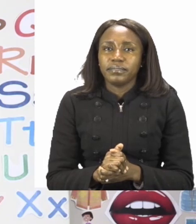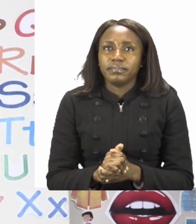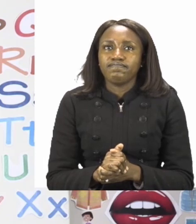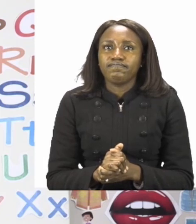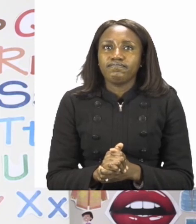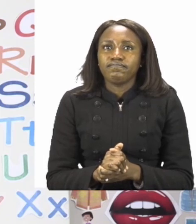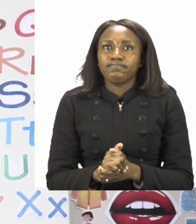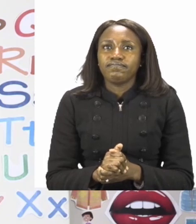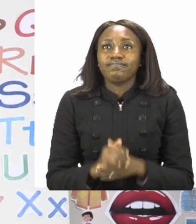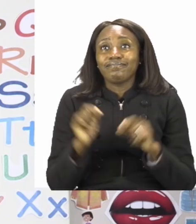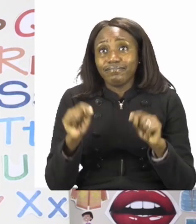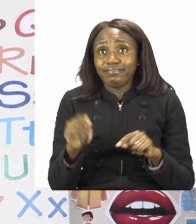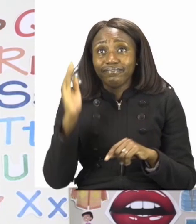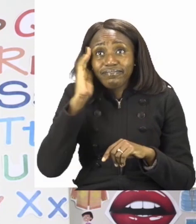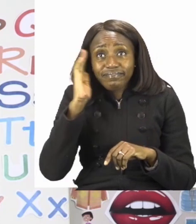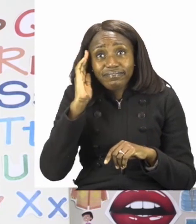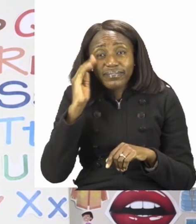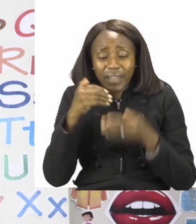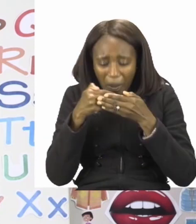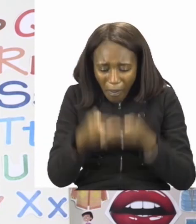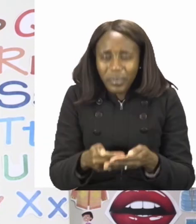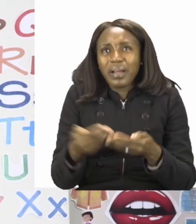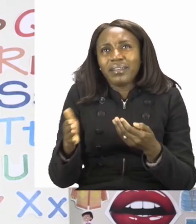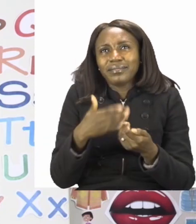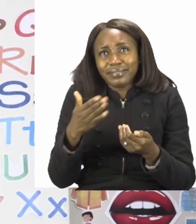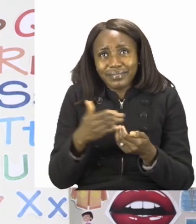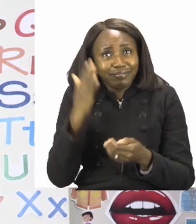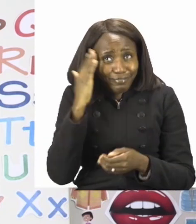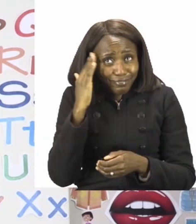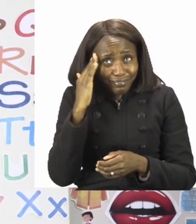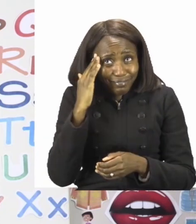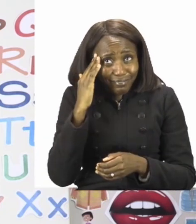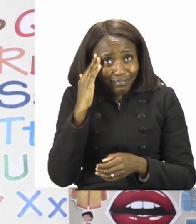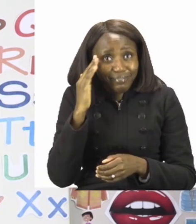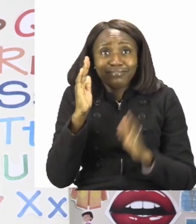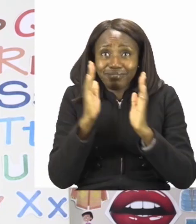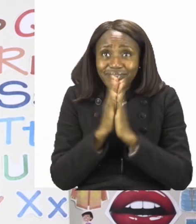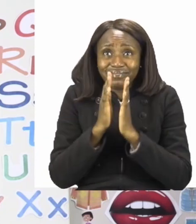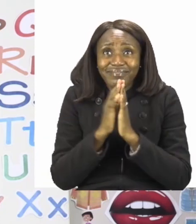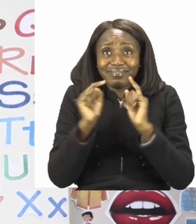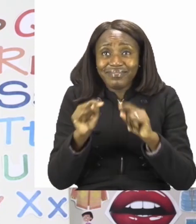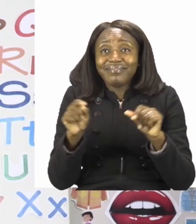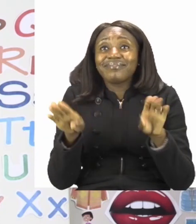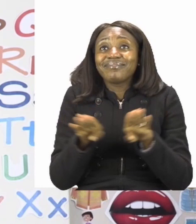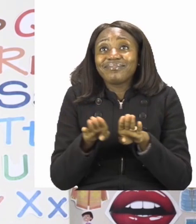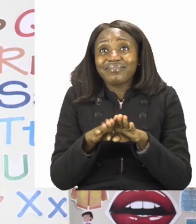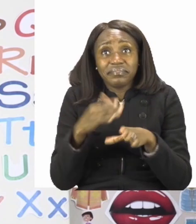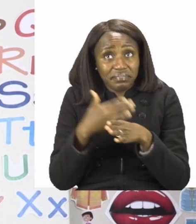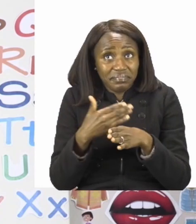So now that you know the difference between light and heavy, you can now do your